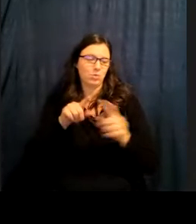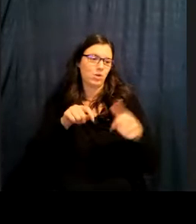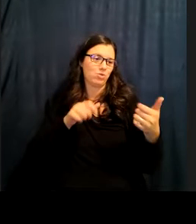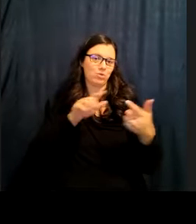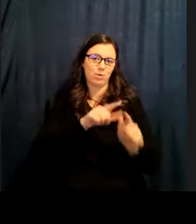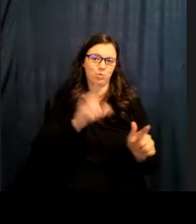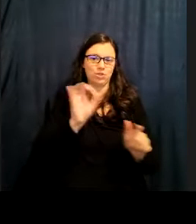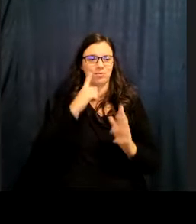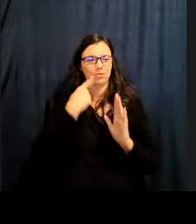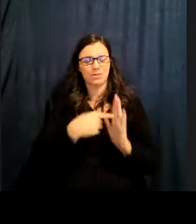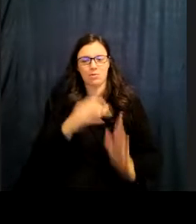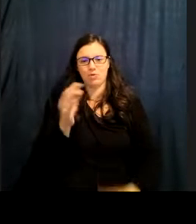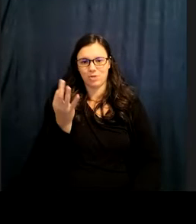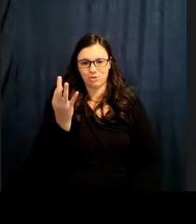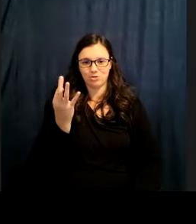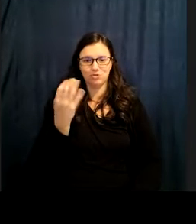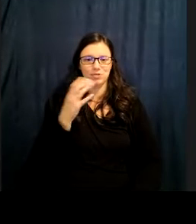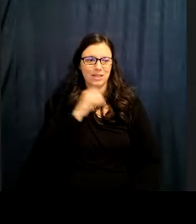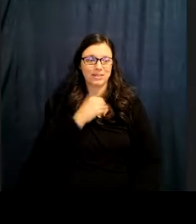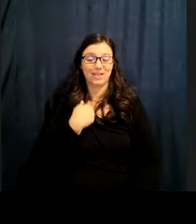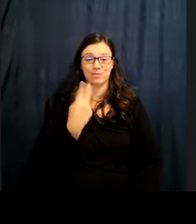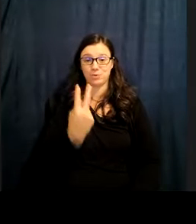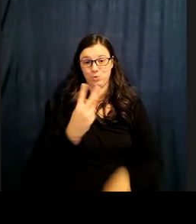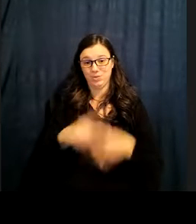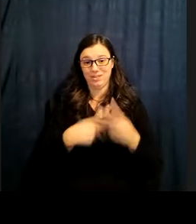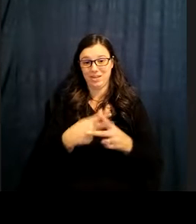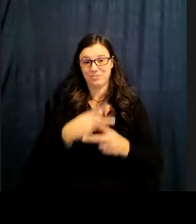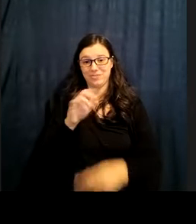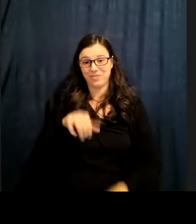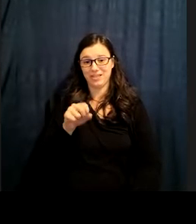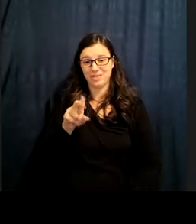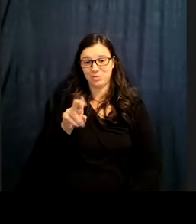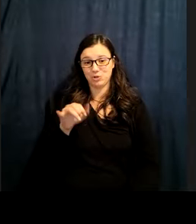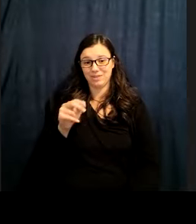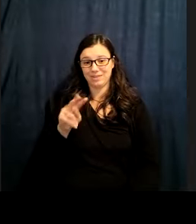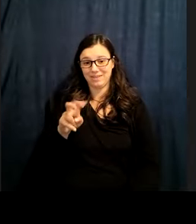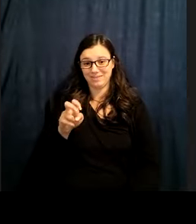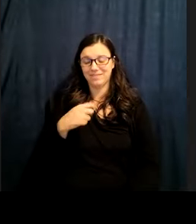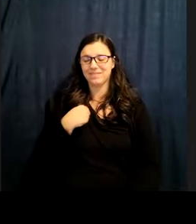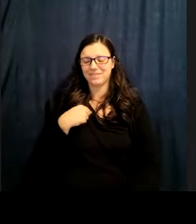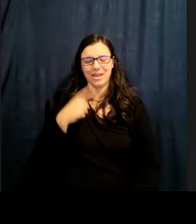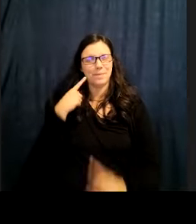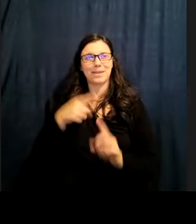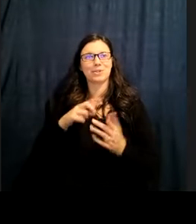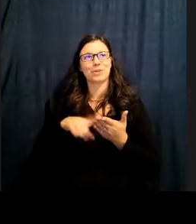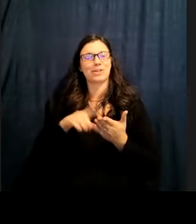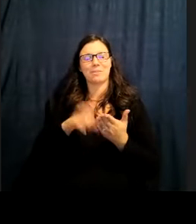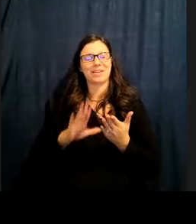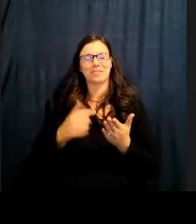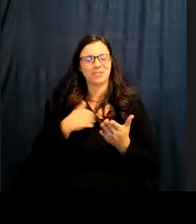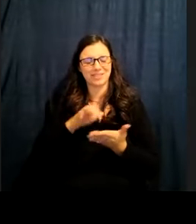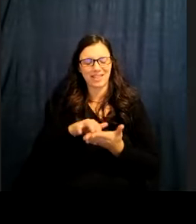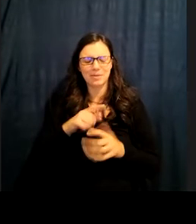like French, which apparently has two forms of the subjunctive. And I meant to look that up. I never did. But why would you